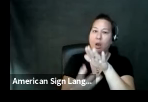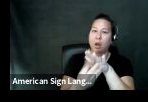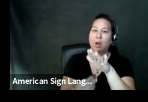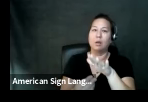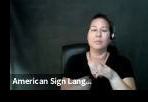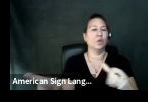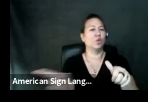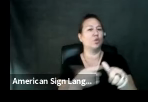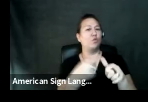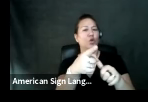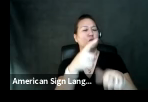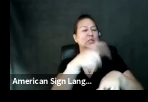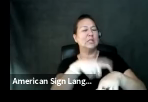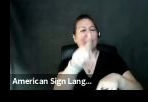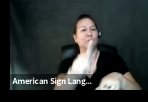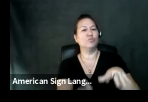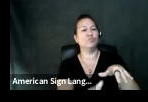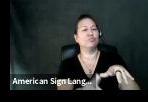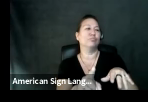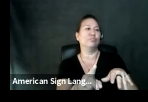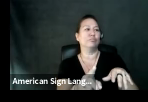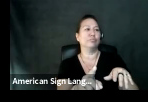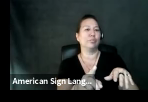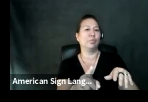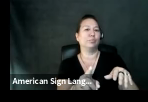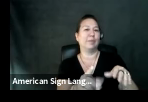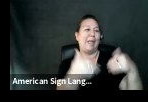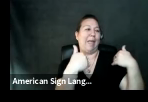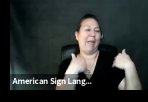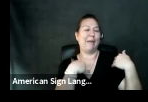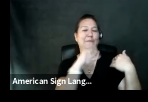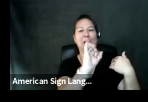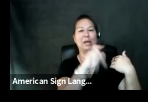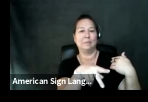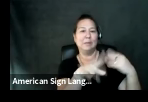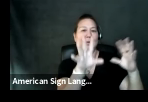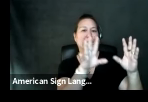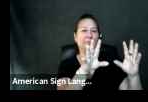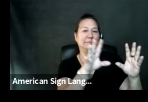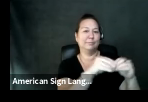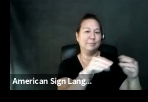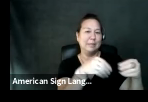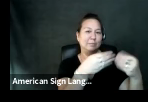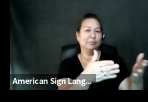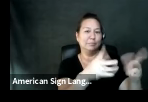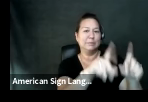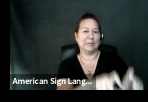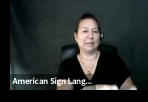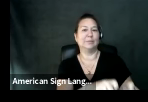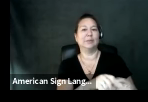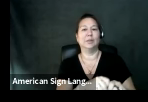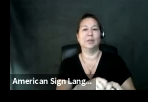is referred for an assessment, each time you're given an assessment plan to evaluate your